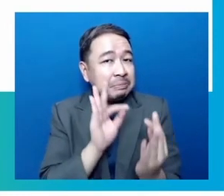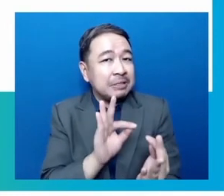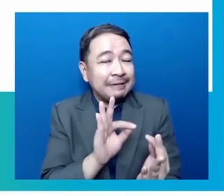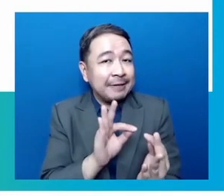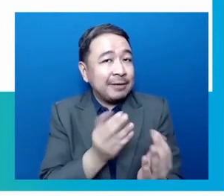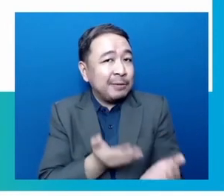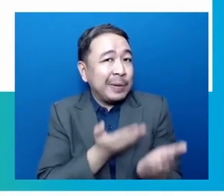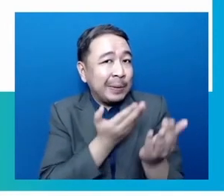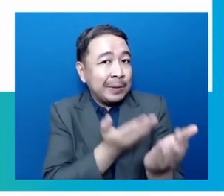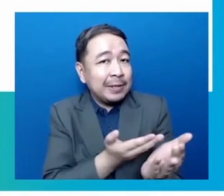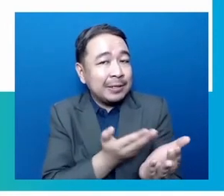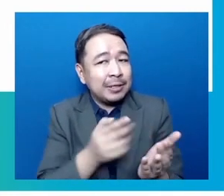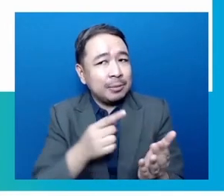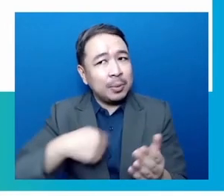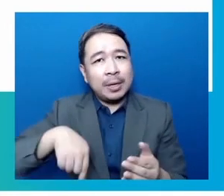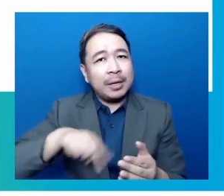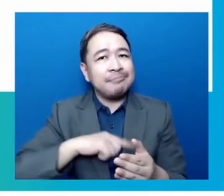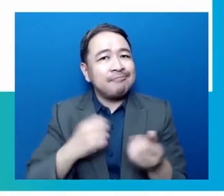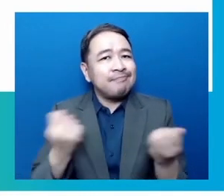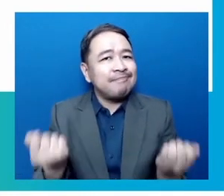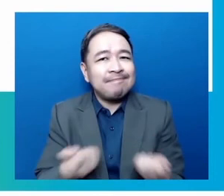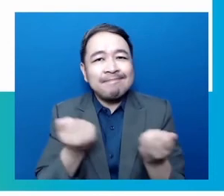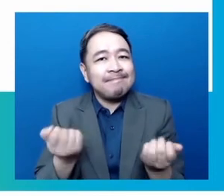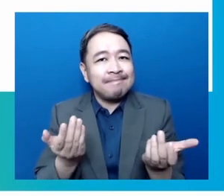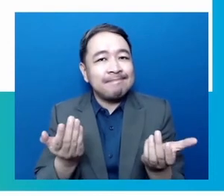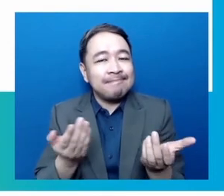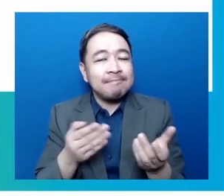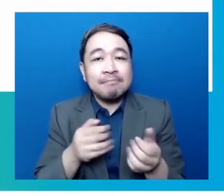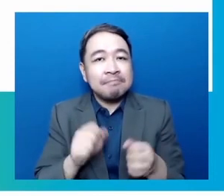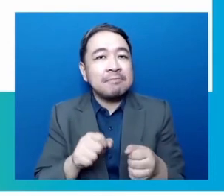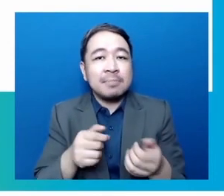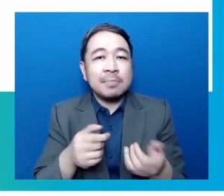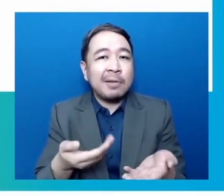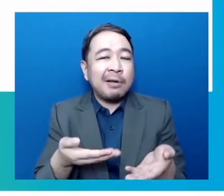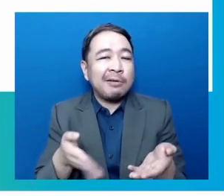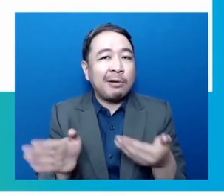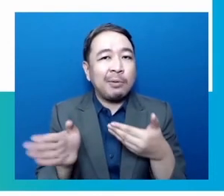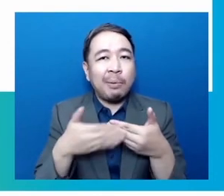do, and any other closing remarks that you might have.